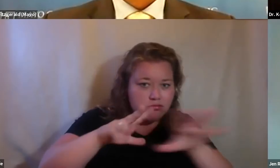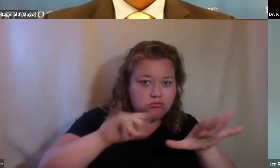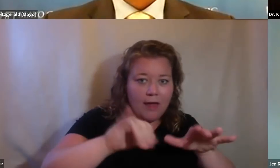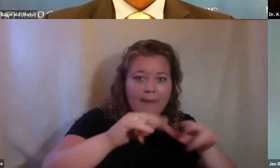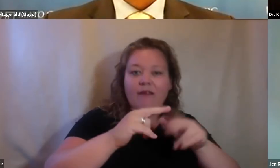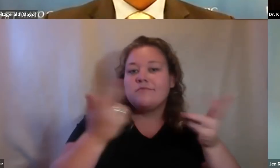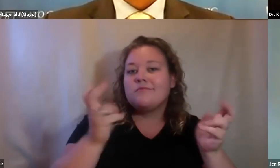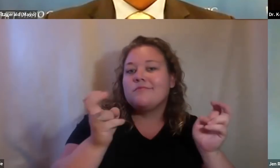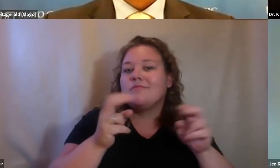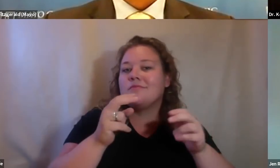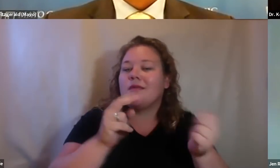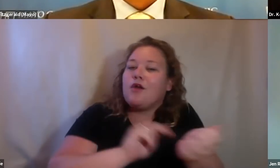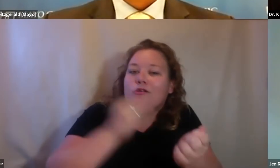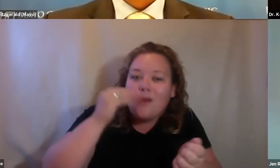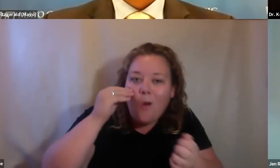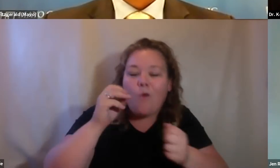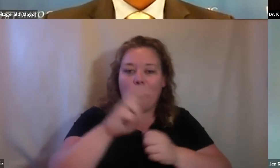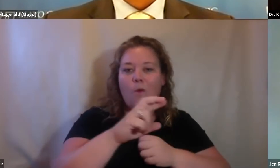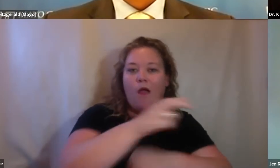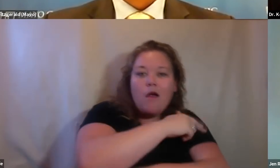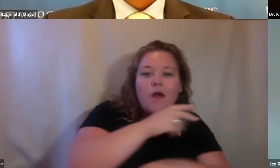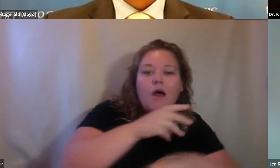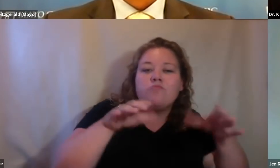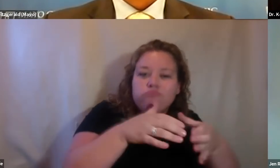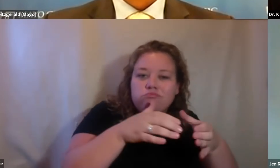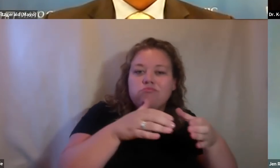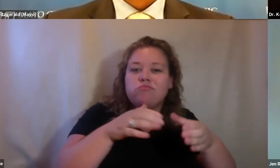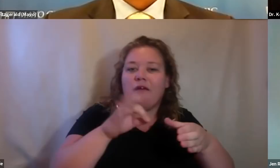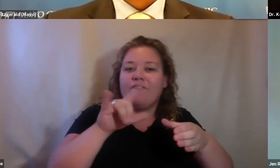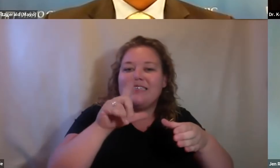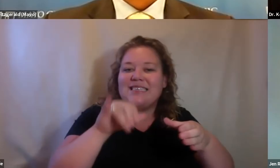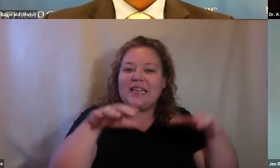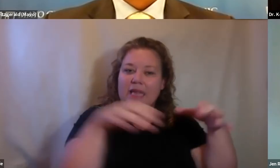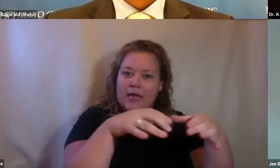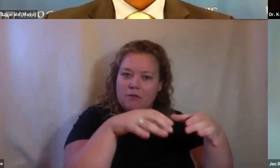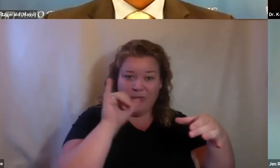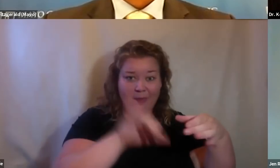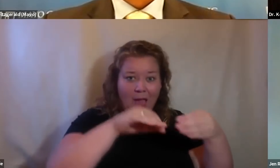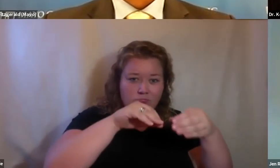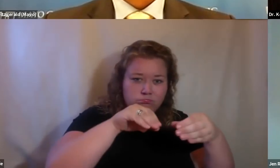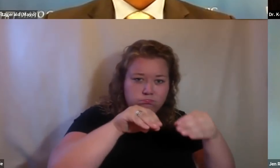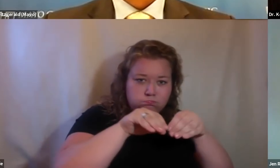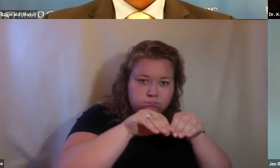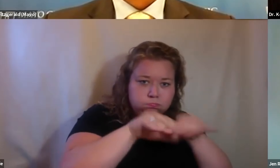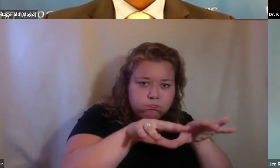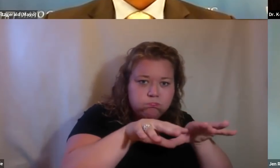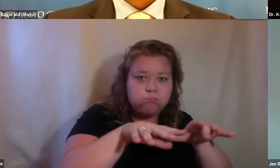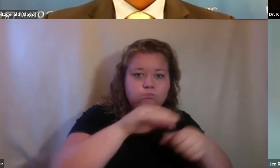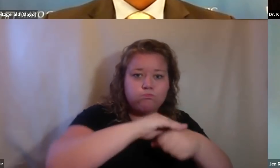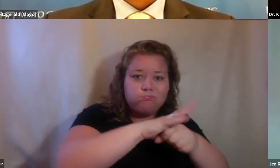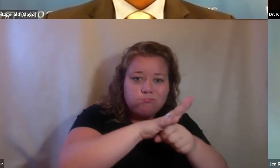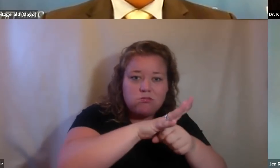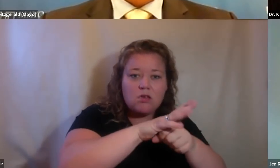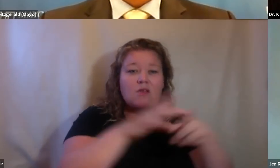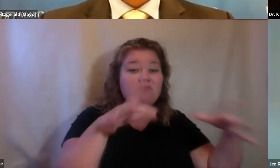it's in a closed facility and there's nothing happening on the community level, that's a big issue for that facility, and we